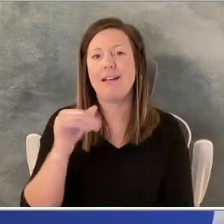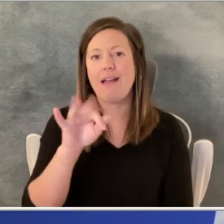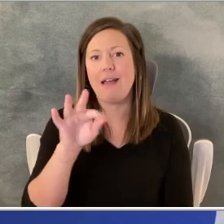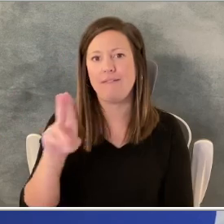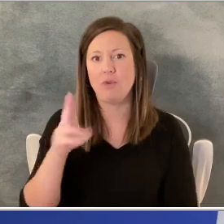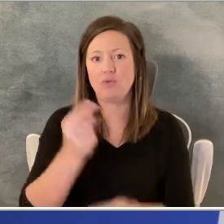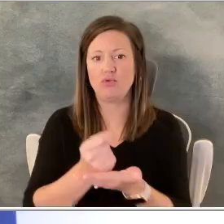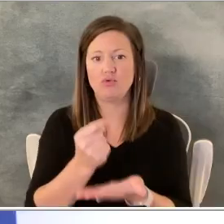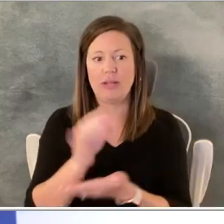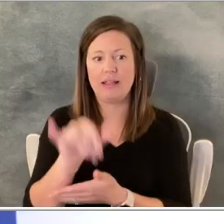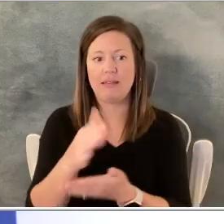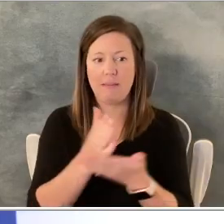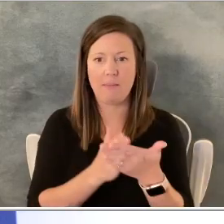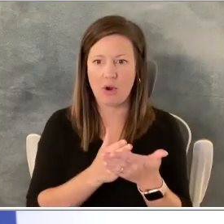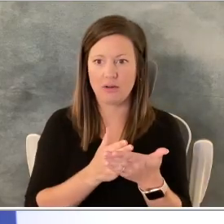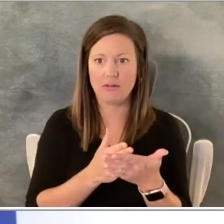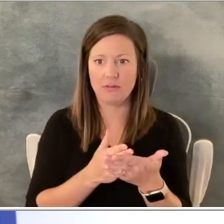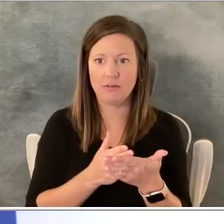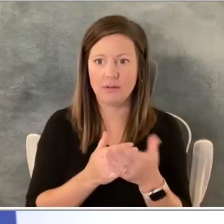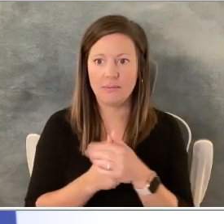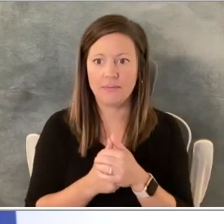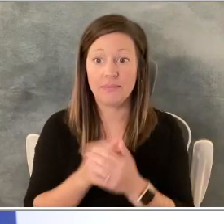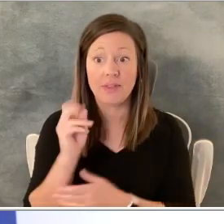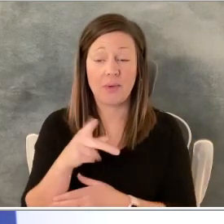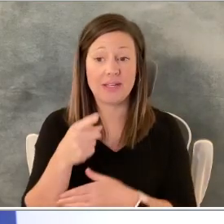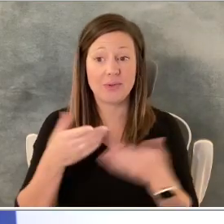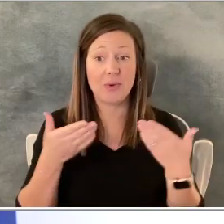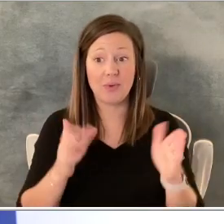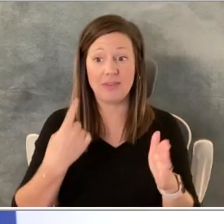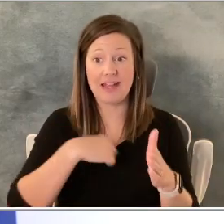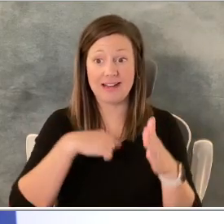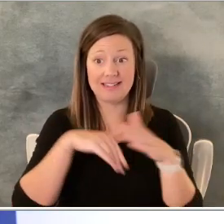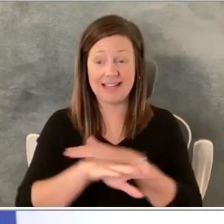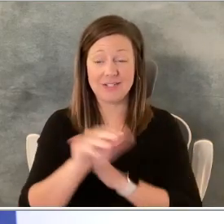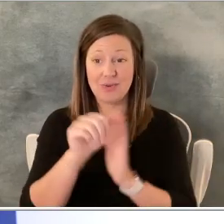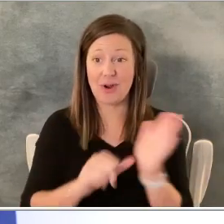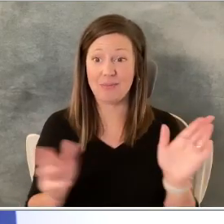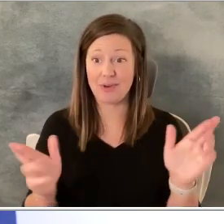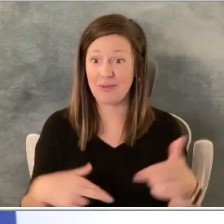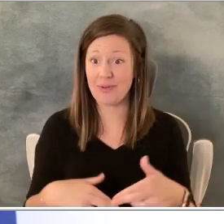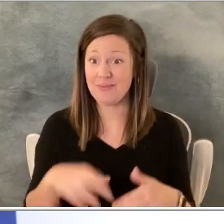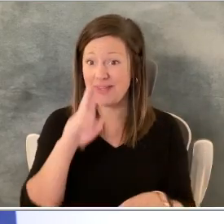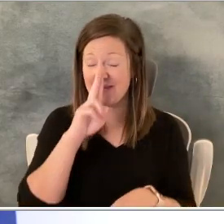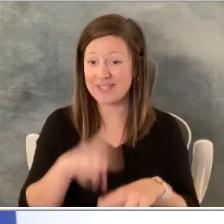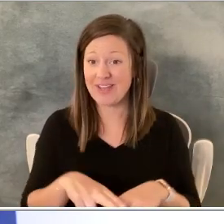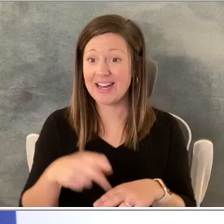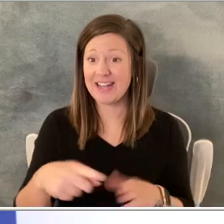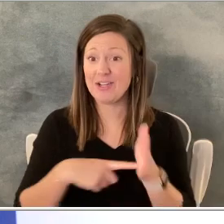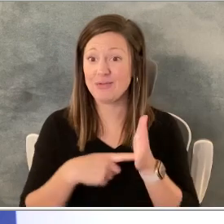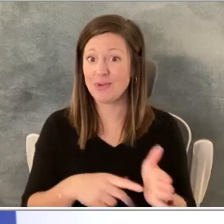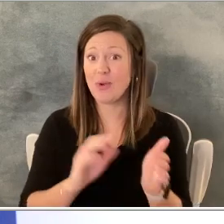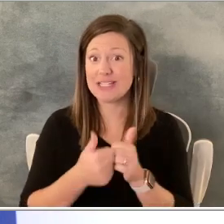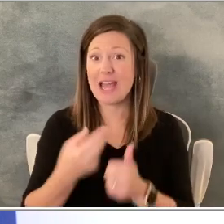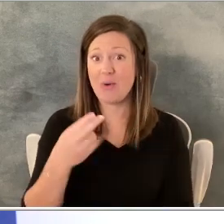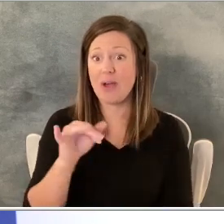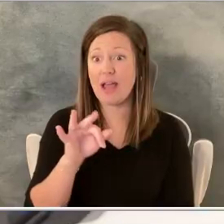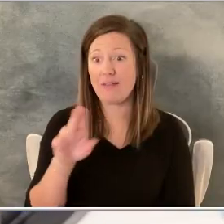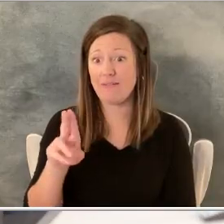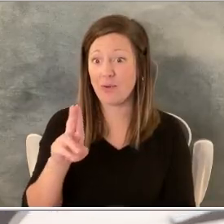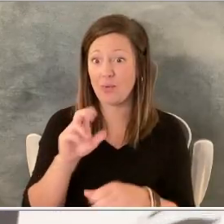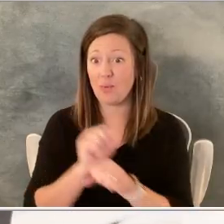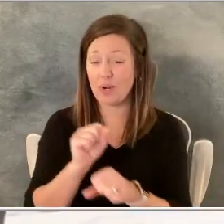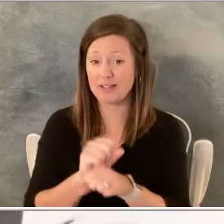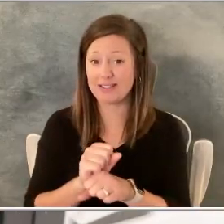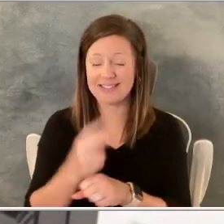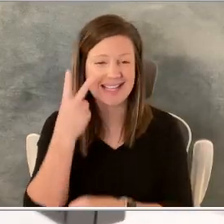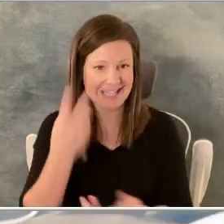prostate. So you let us into your operating room. Yes. That was fun. You showed us how HIFU works. Let's take a look. This